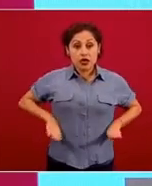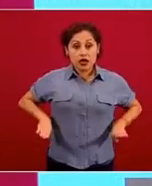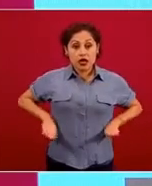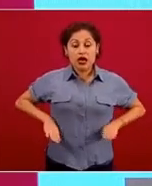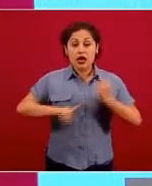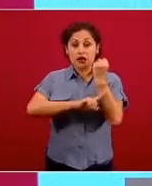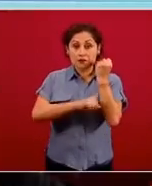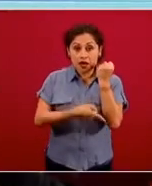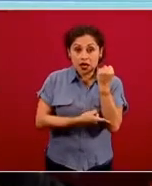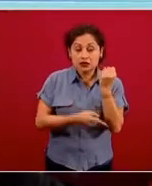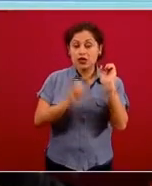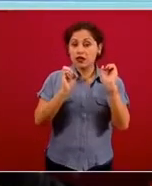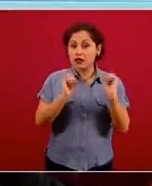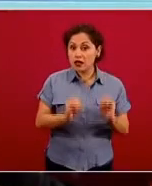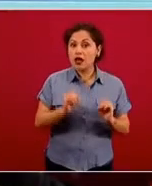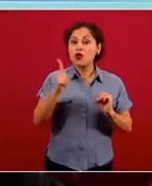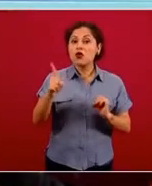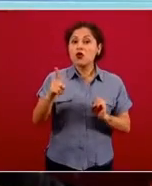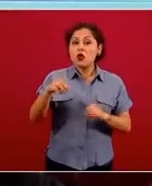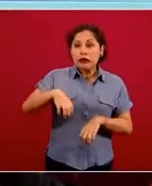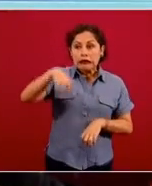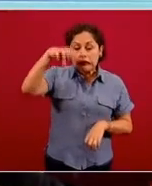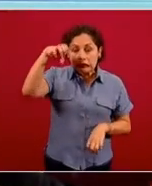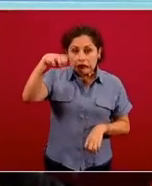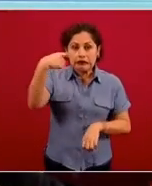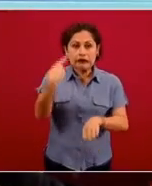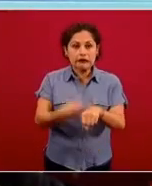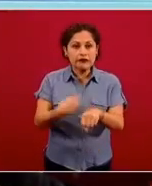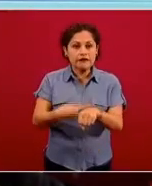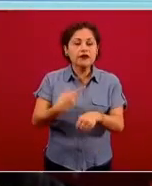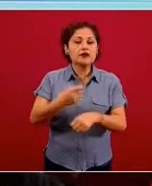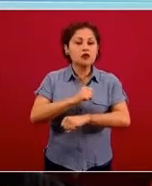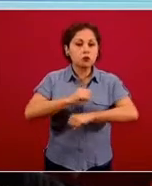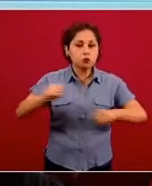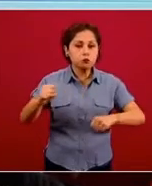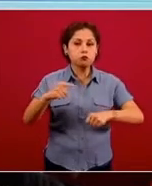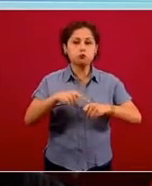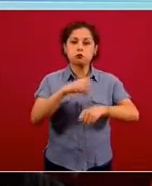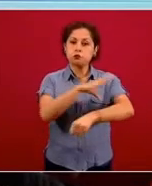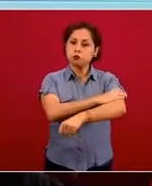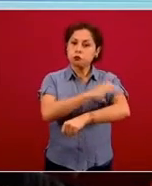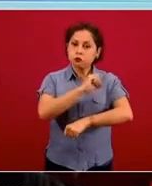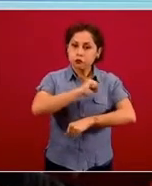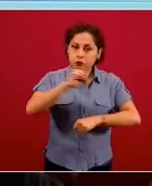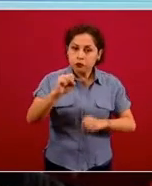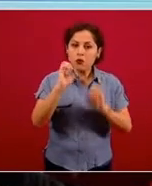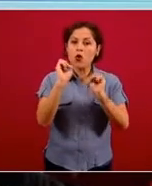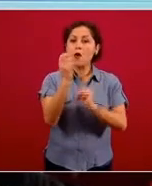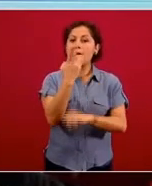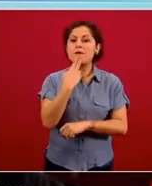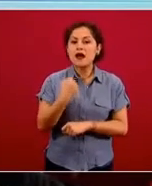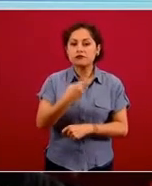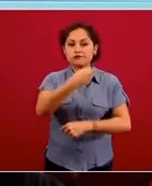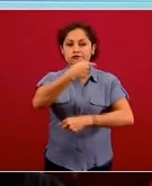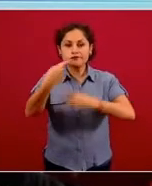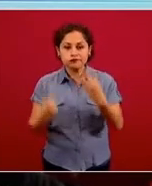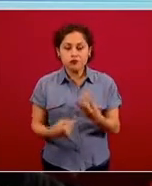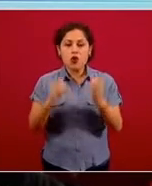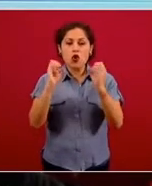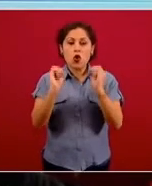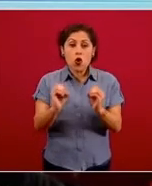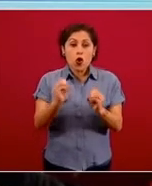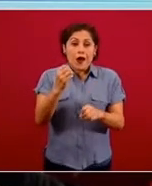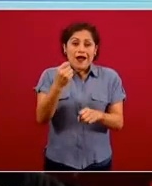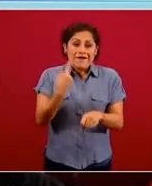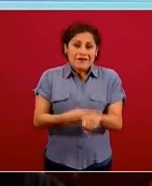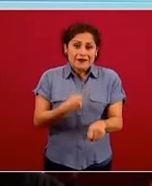But even though we could all get infected, in particular the people who are the pregnant women, the people over 60,